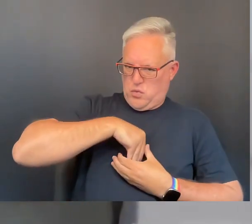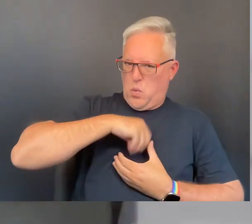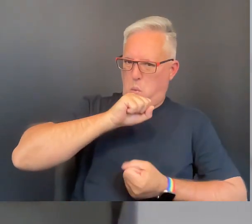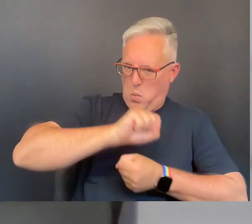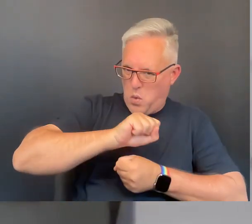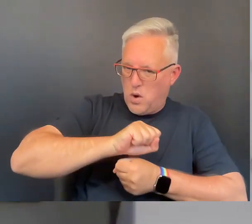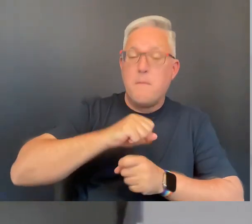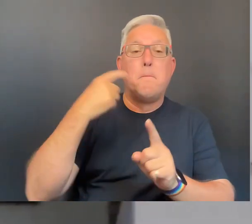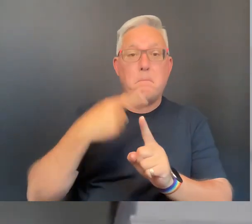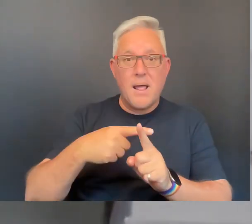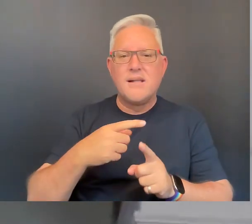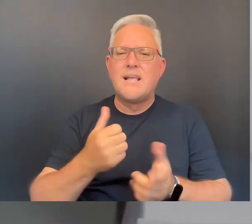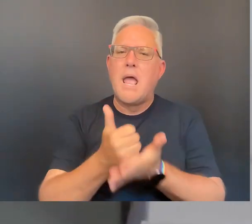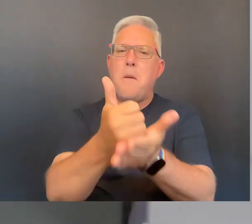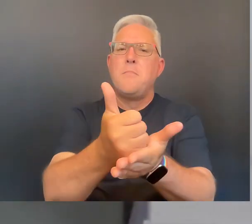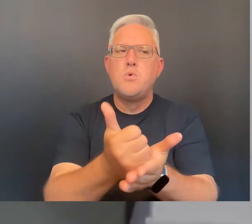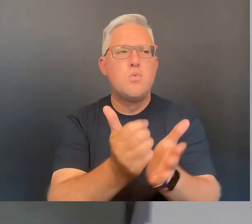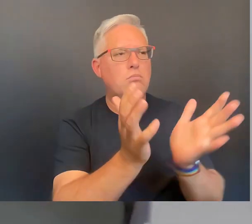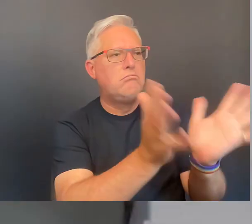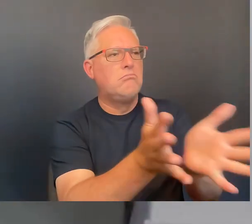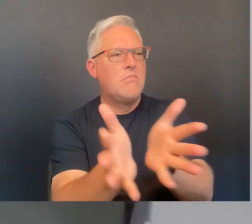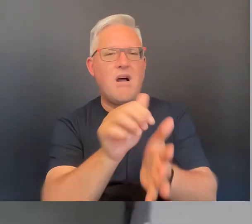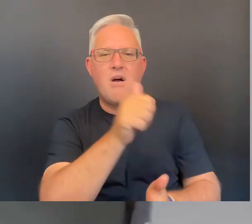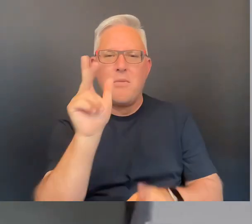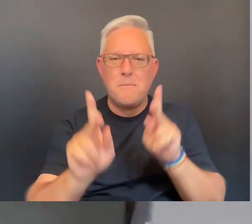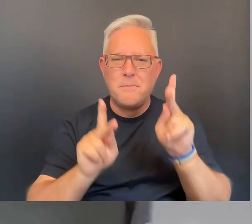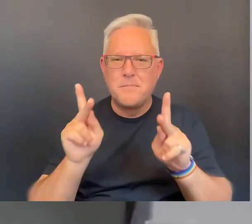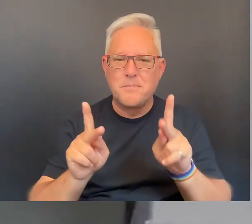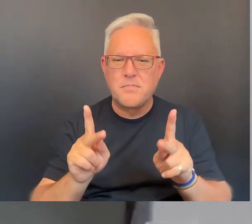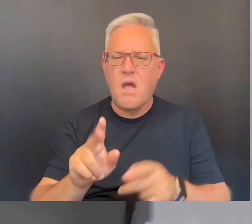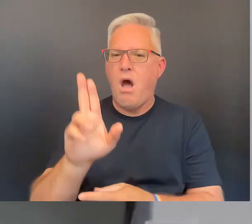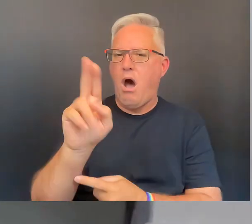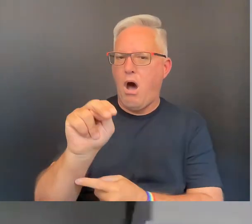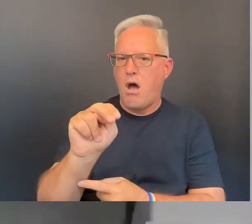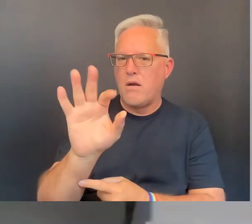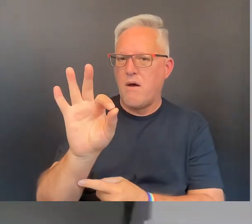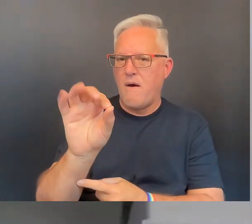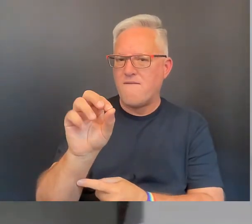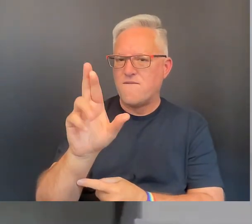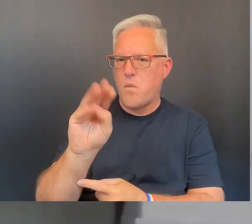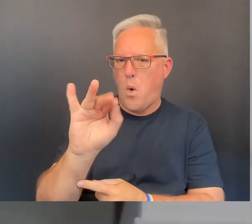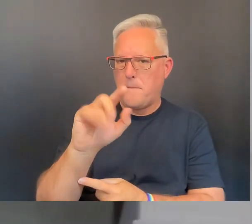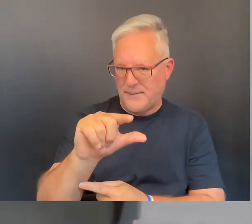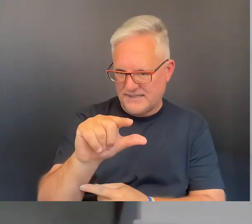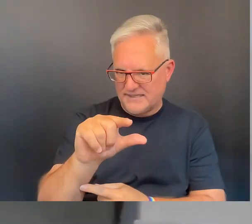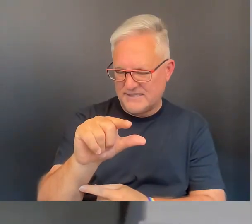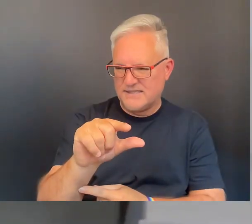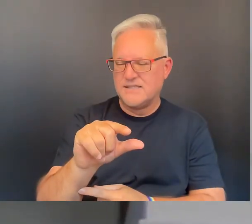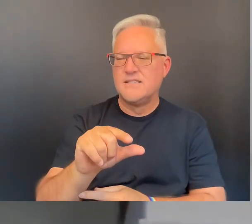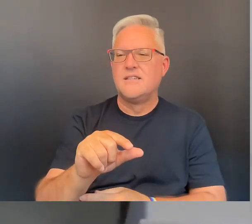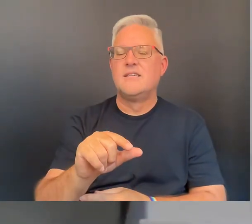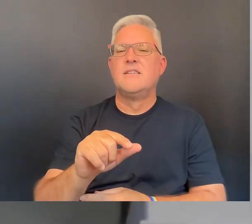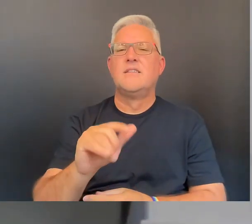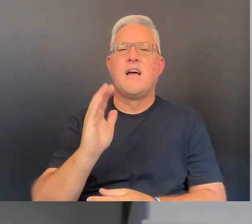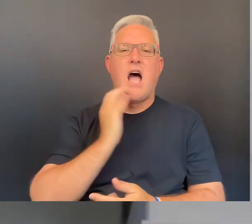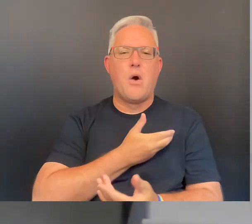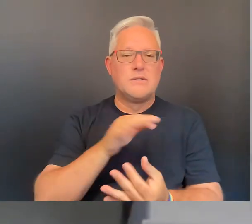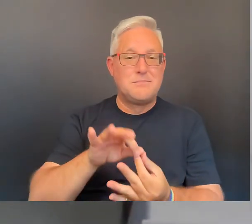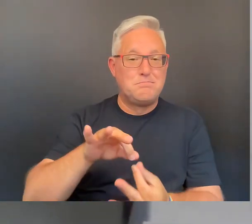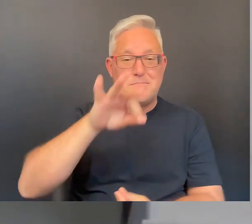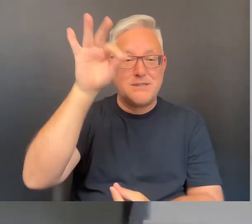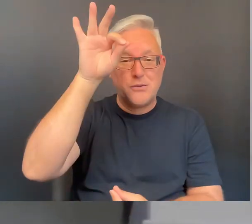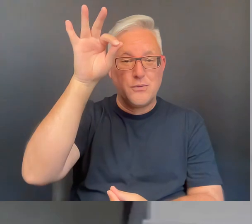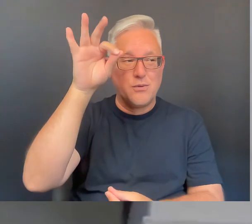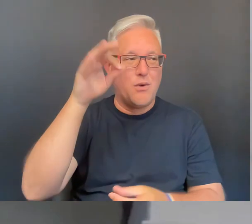have conversations with other people. So it's our unforming, de-Westernizing our spirituality